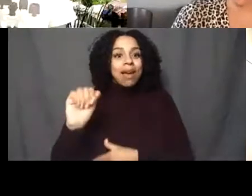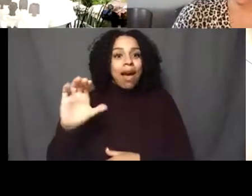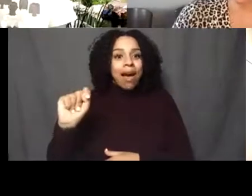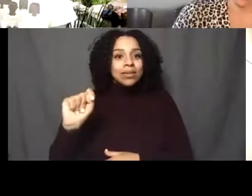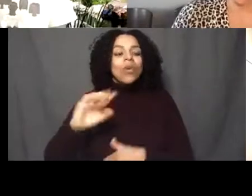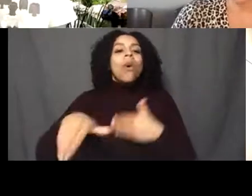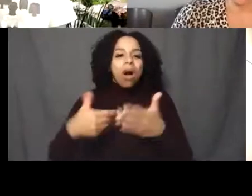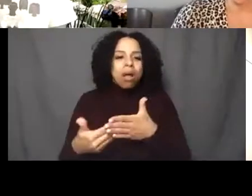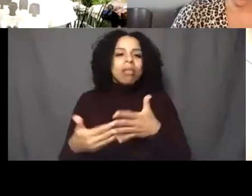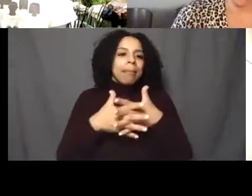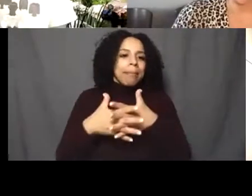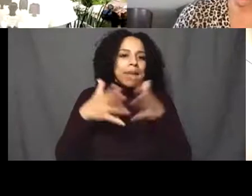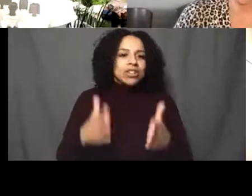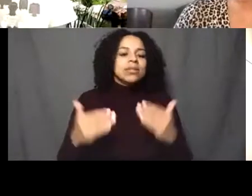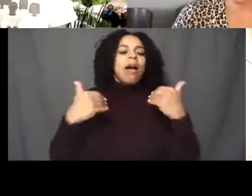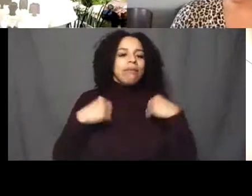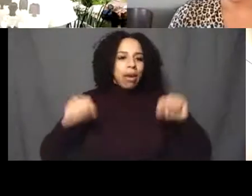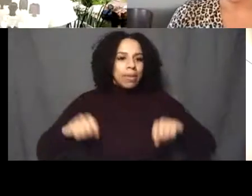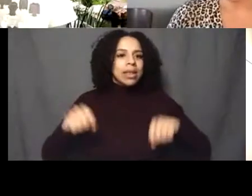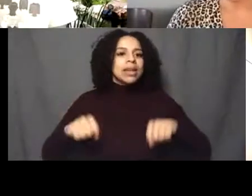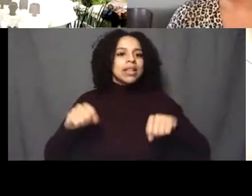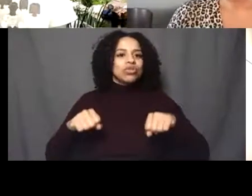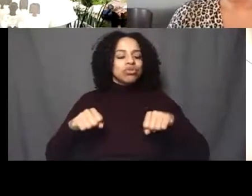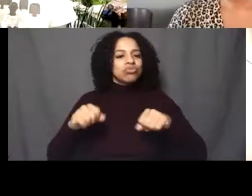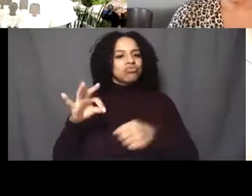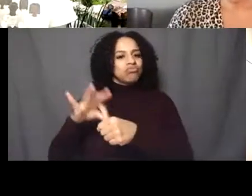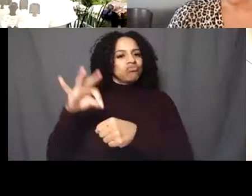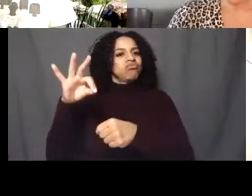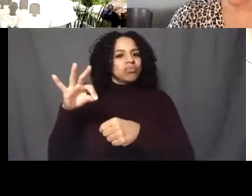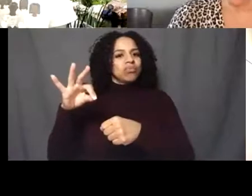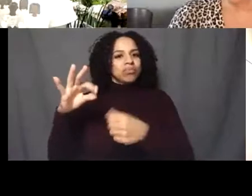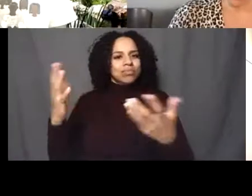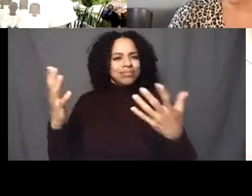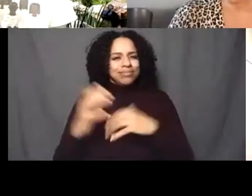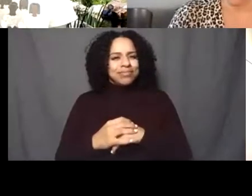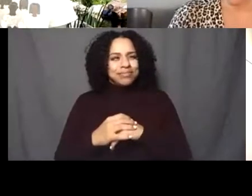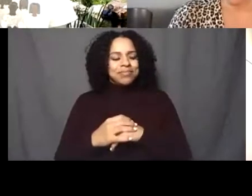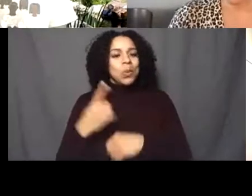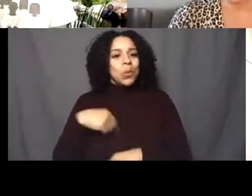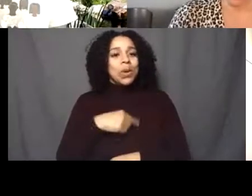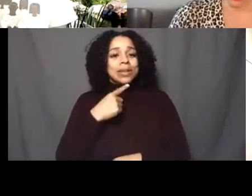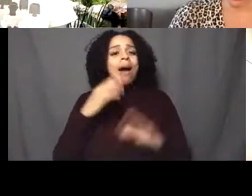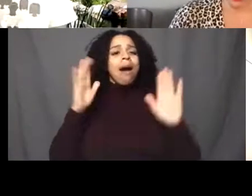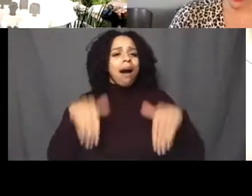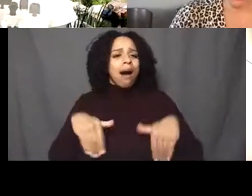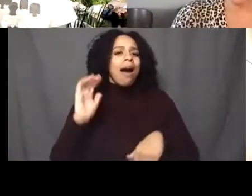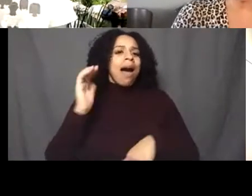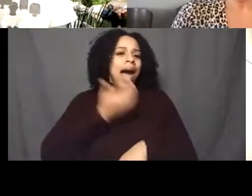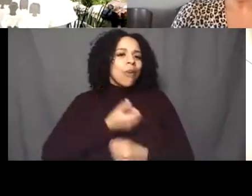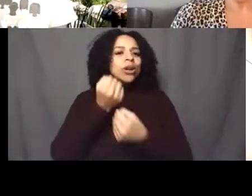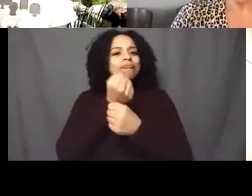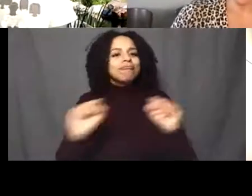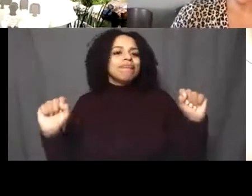the ability to exercise the franchise, right? And yet we tell ourselves that our democracy started in the